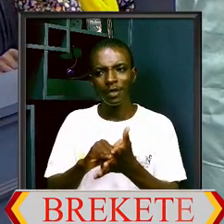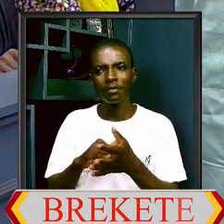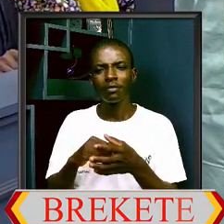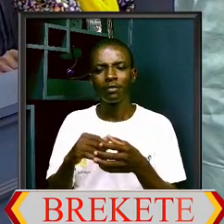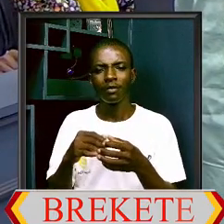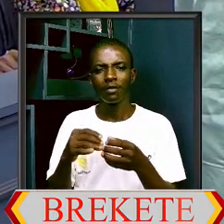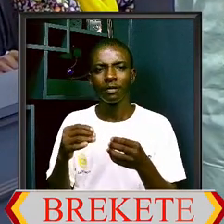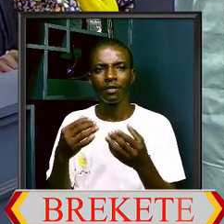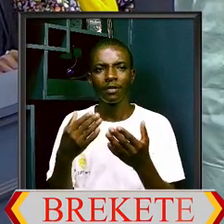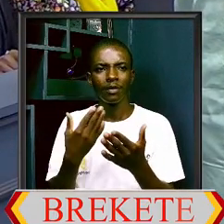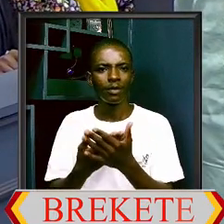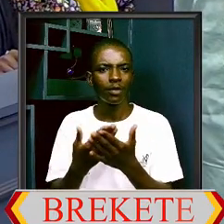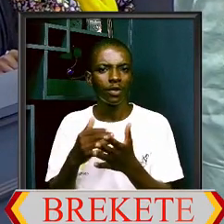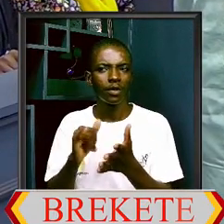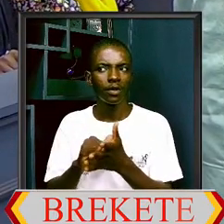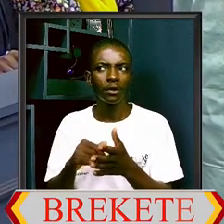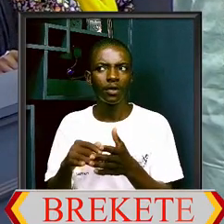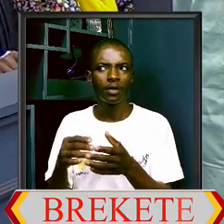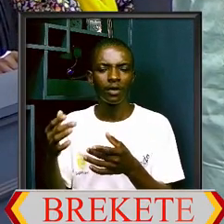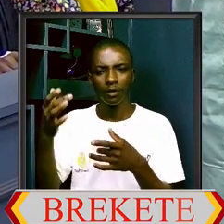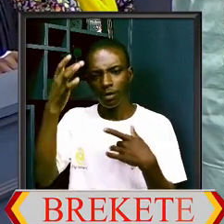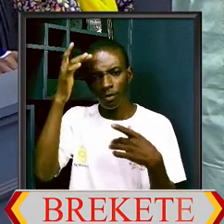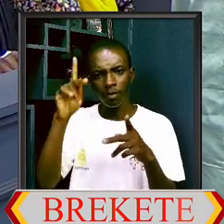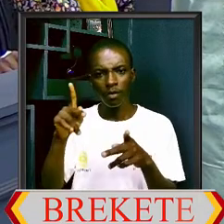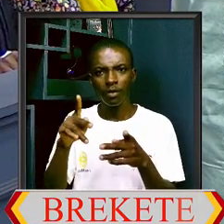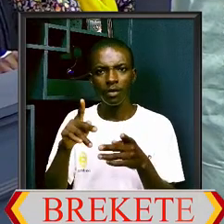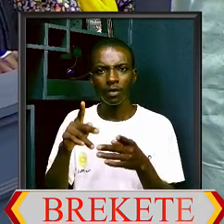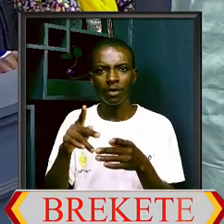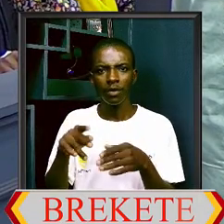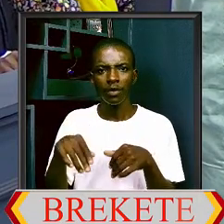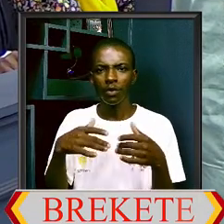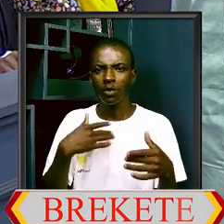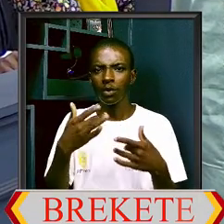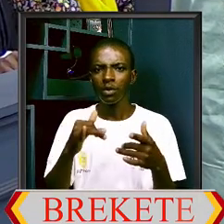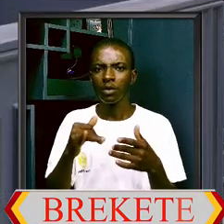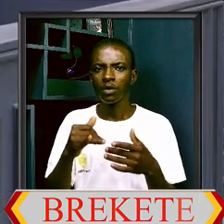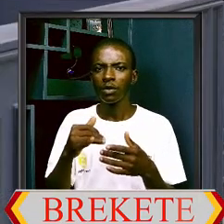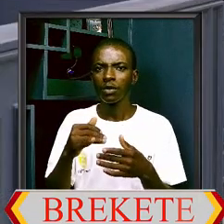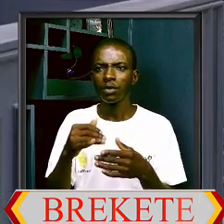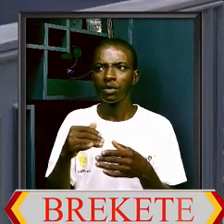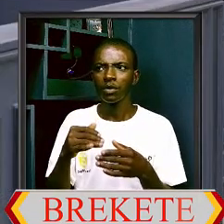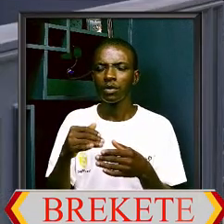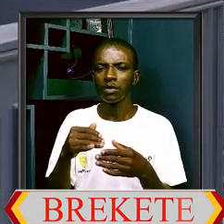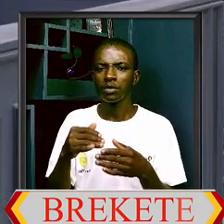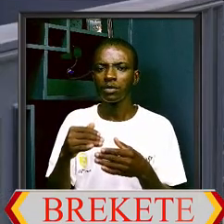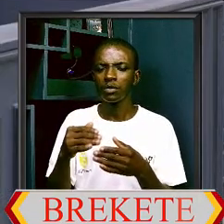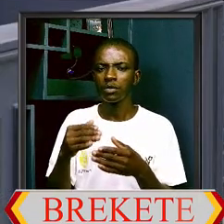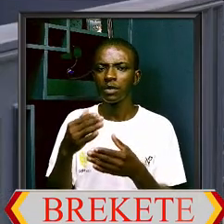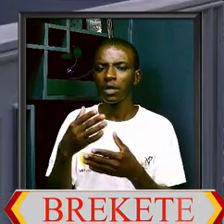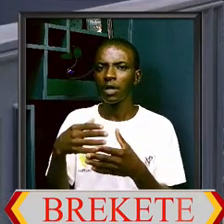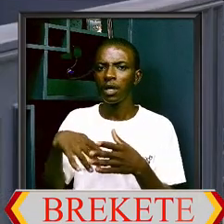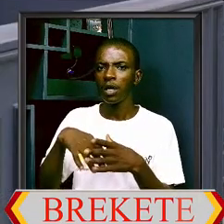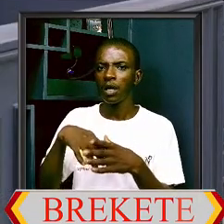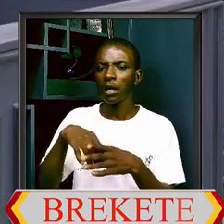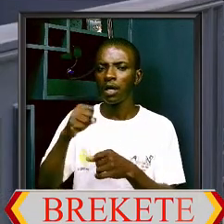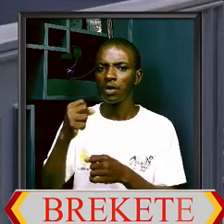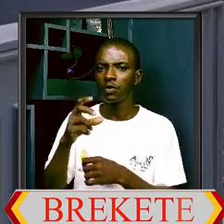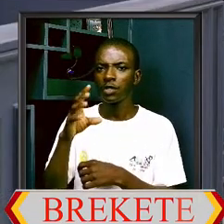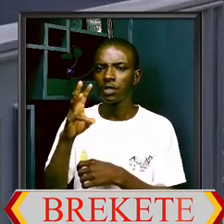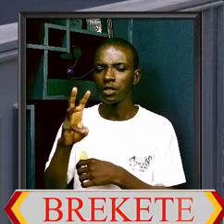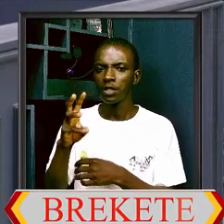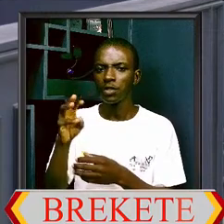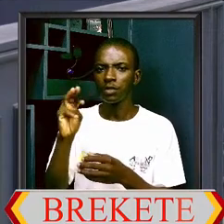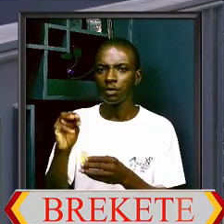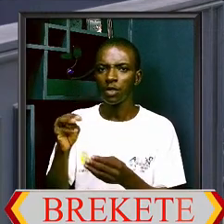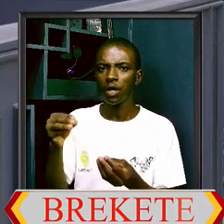the money deposit the 6 million deposit youever give you now yes out of the 6 million I want